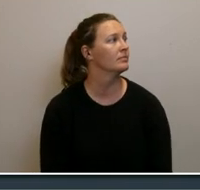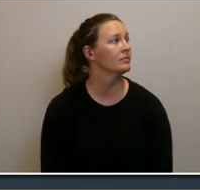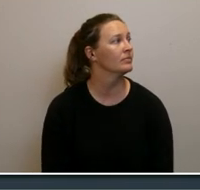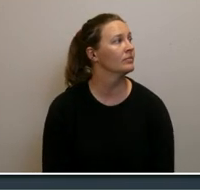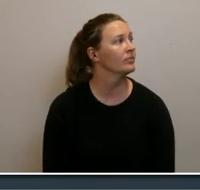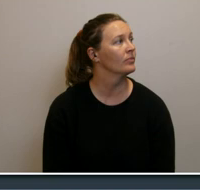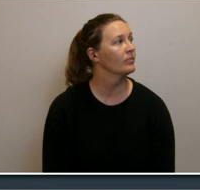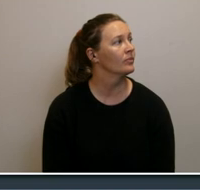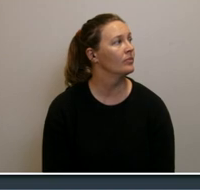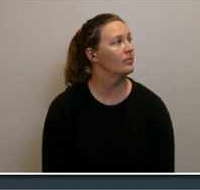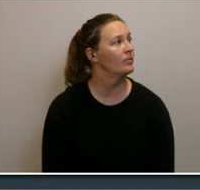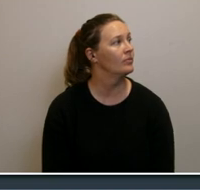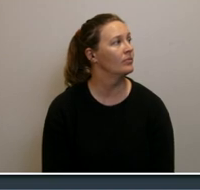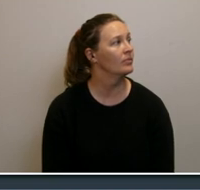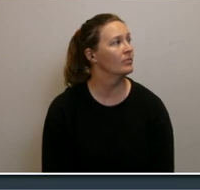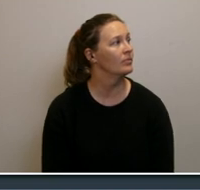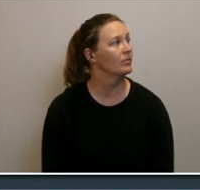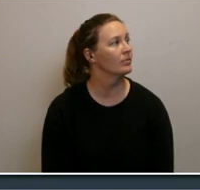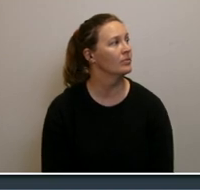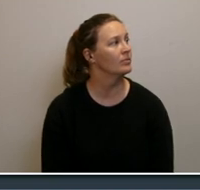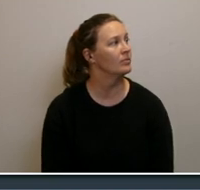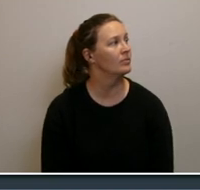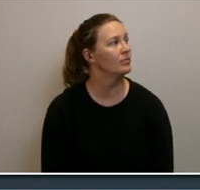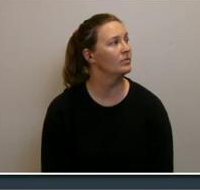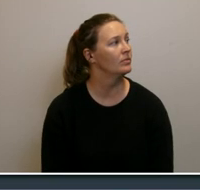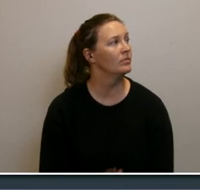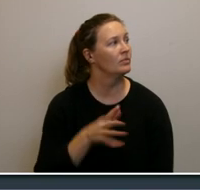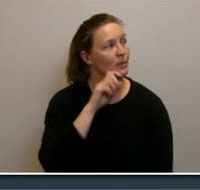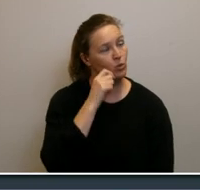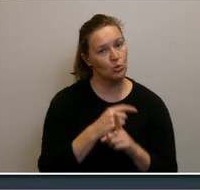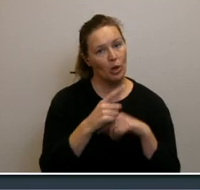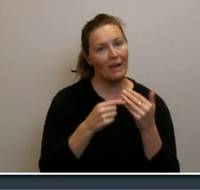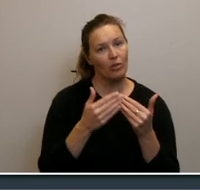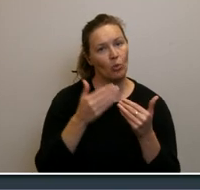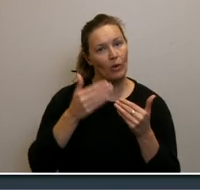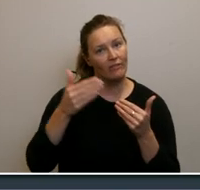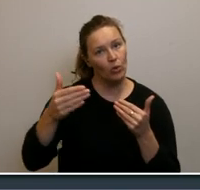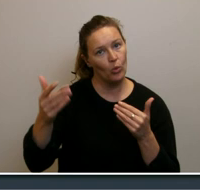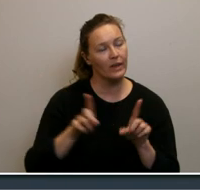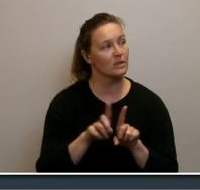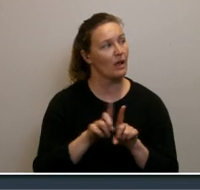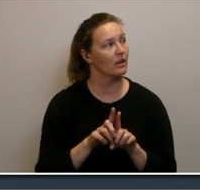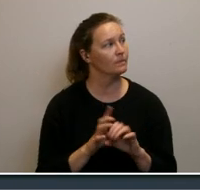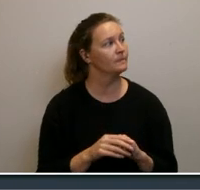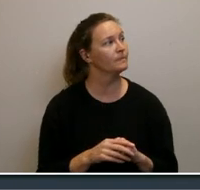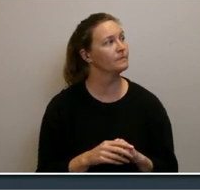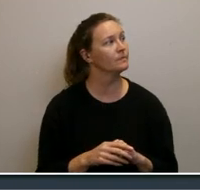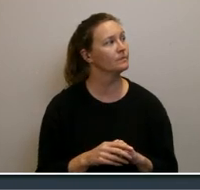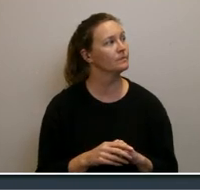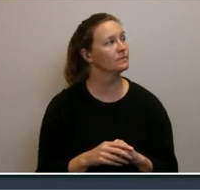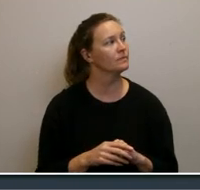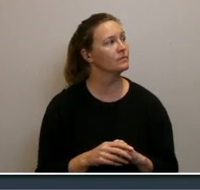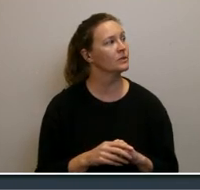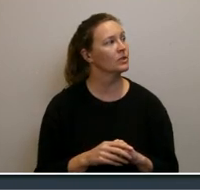I think I'll perhaps talk to the way forward as well, which is the last slide here.